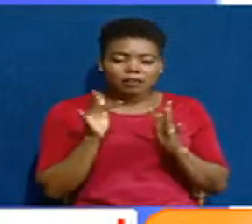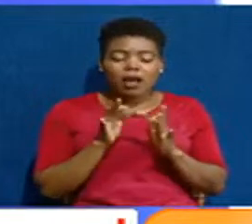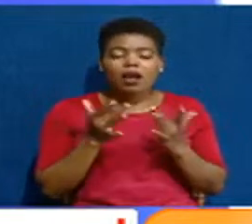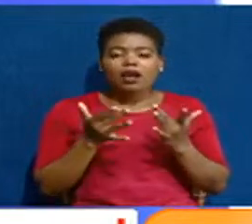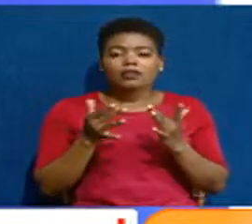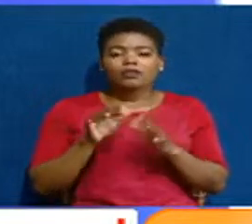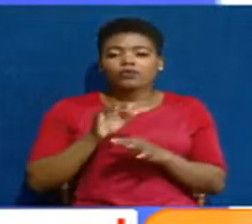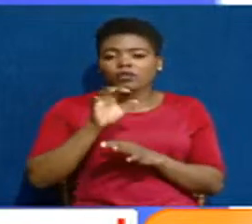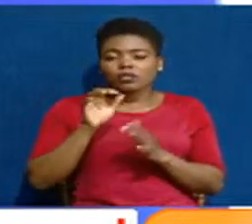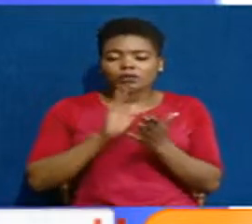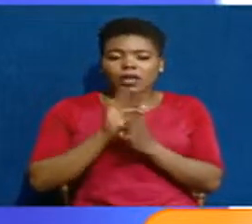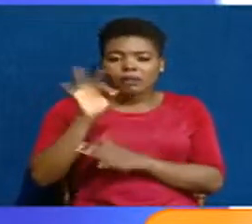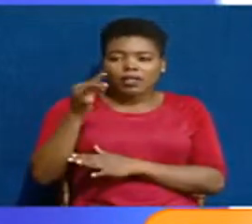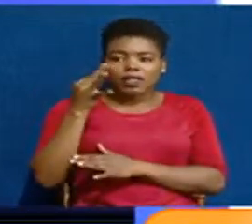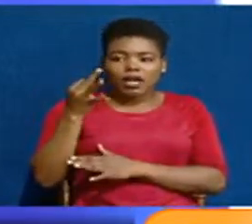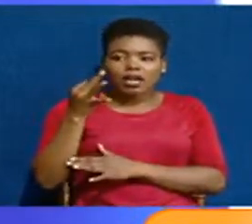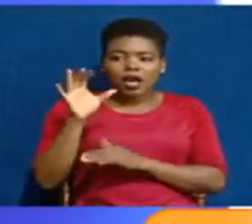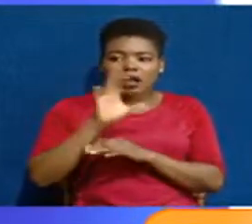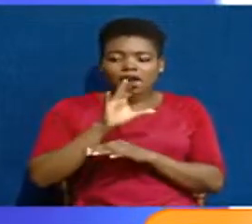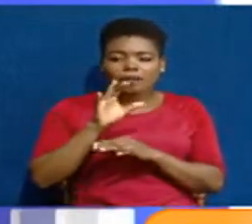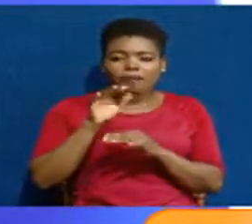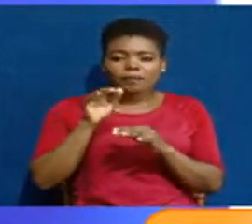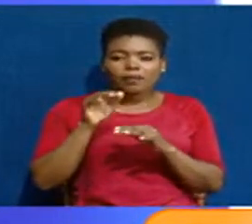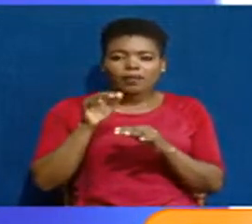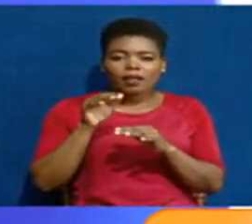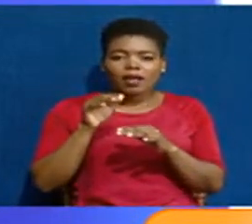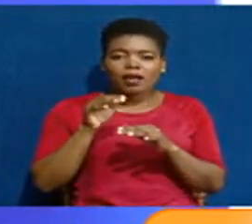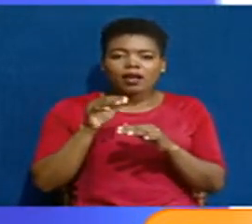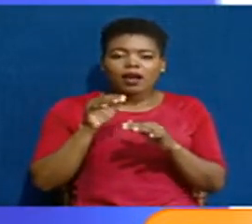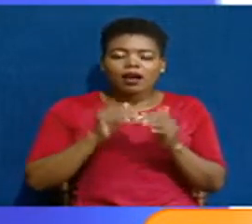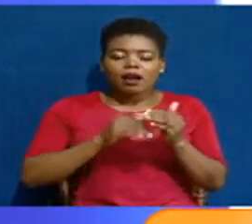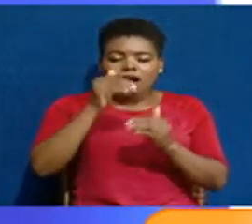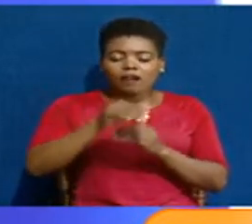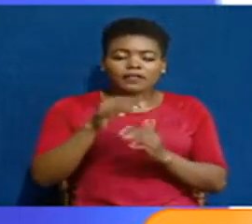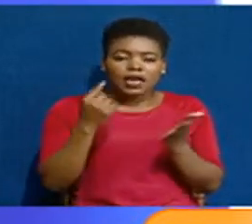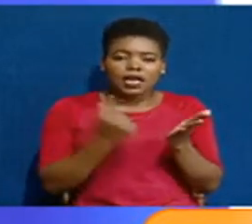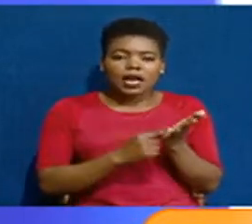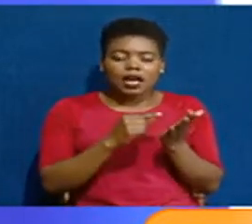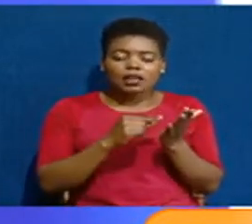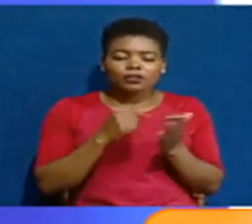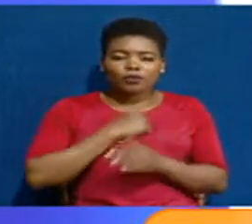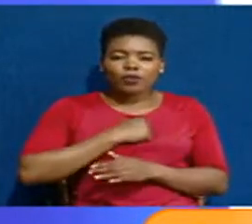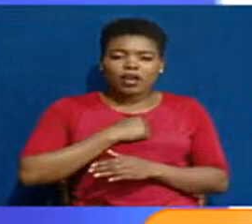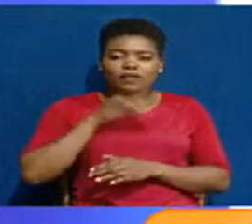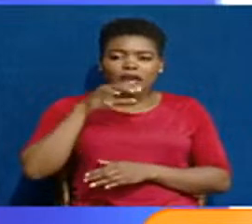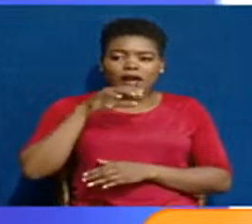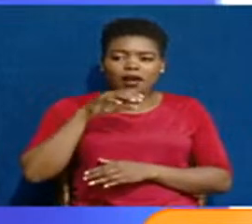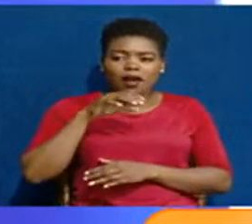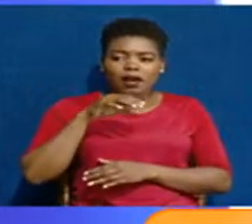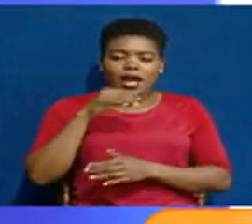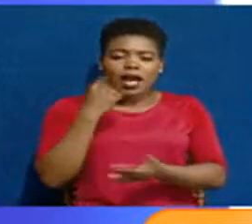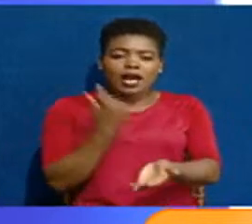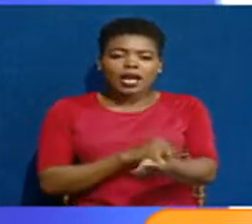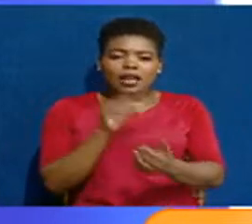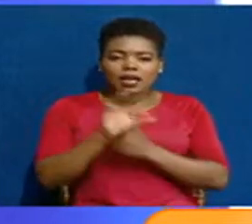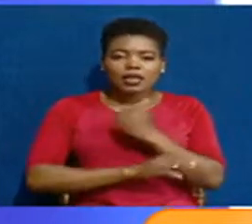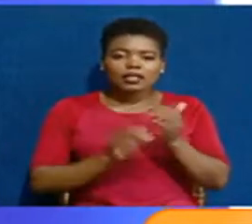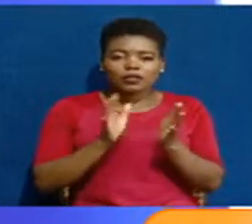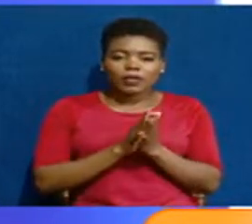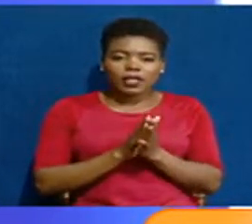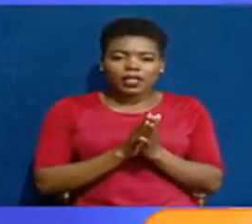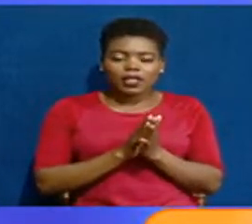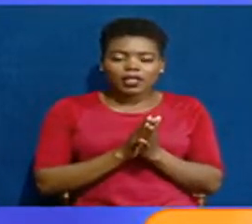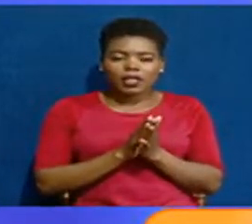and Ghana, in our top tier countries that have performed well across a number of